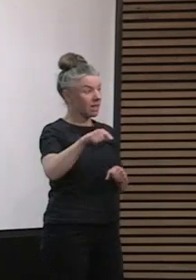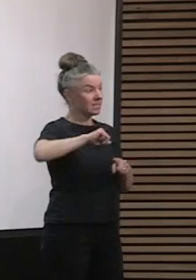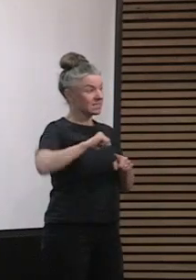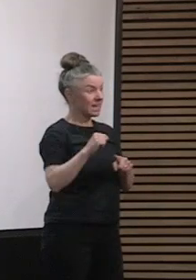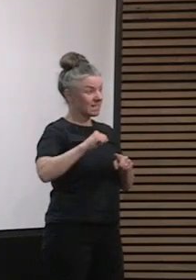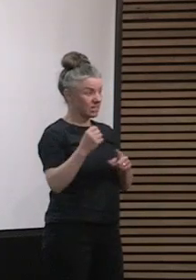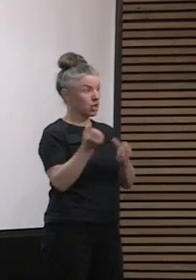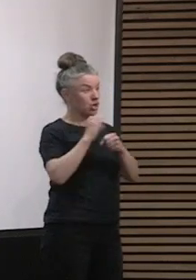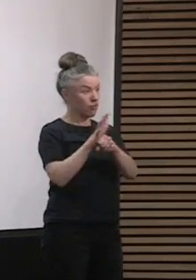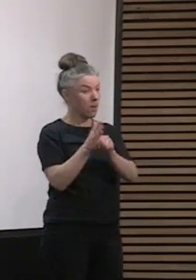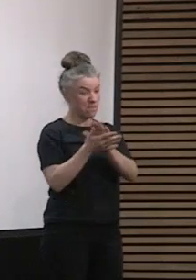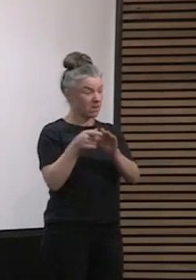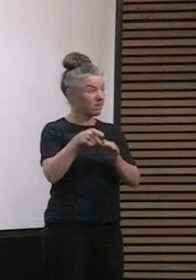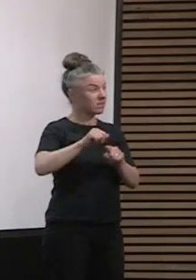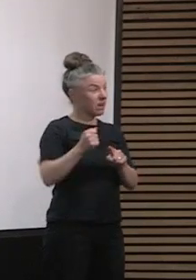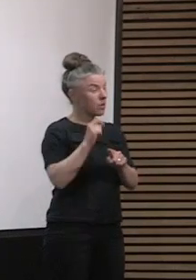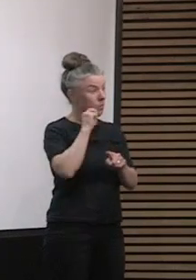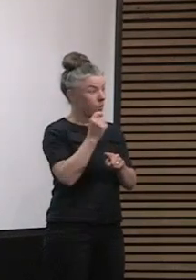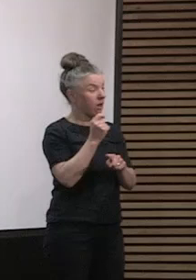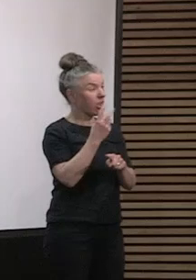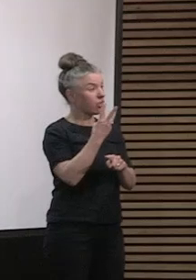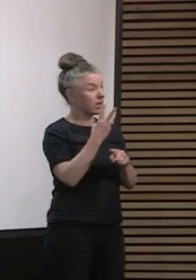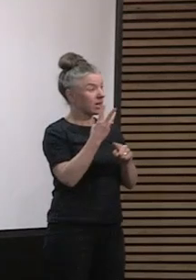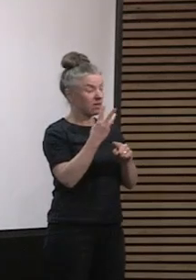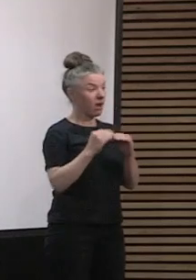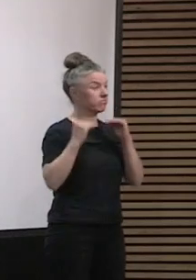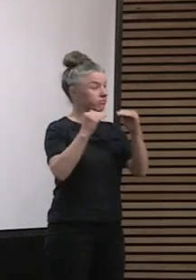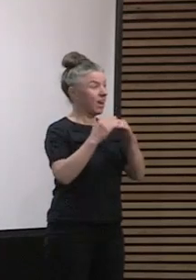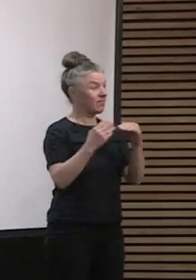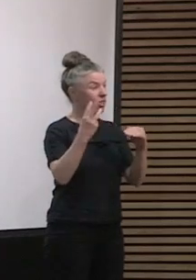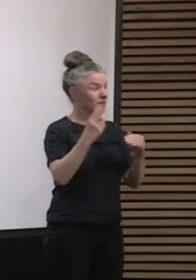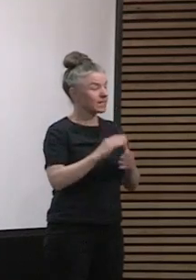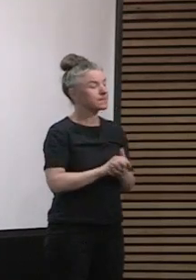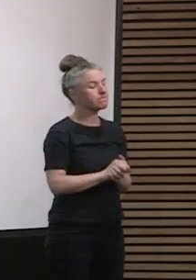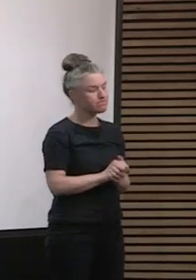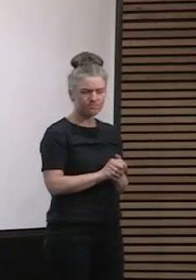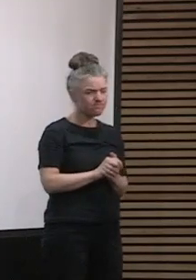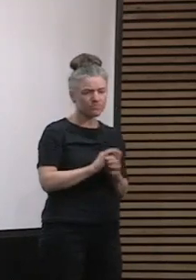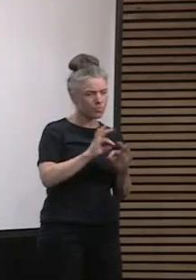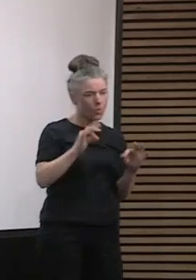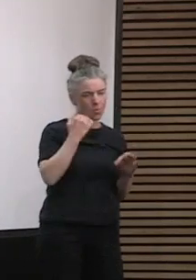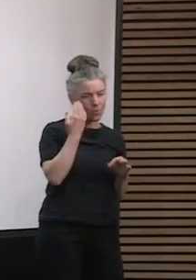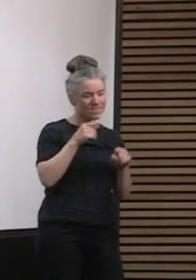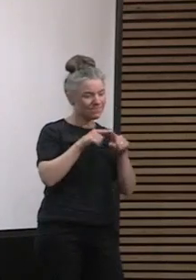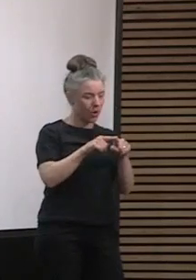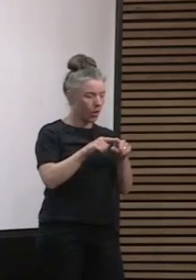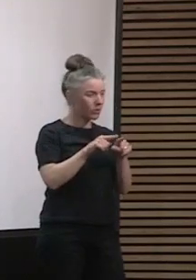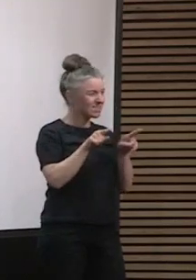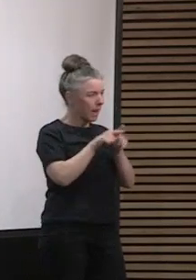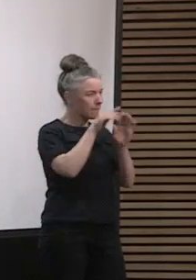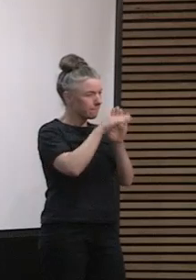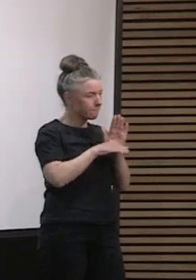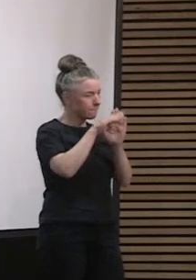No, not necessarily. And of course, we still apply to these decisions the framework for our levels, and they